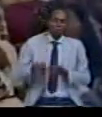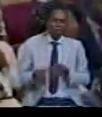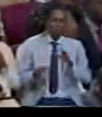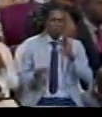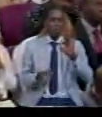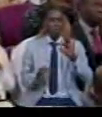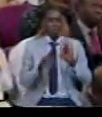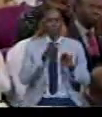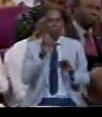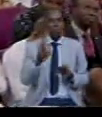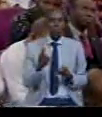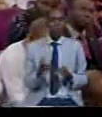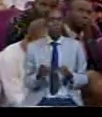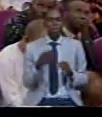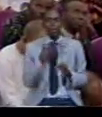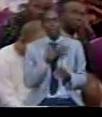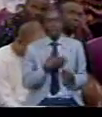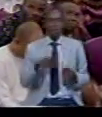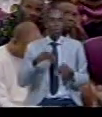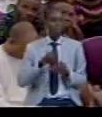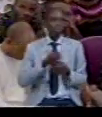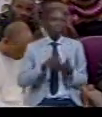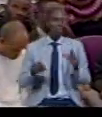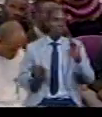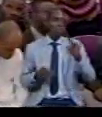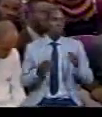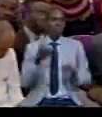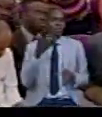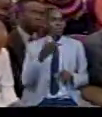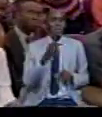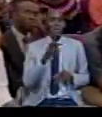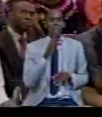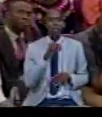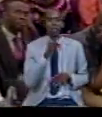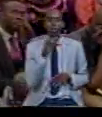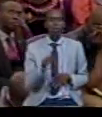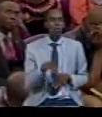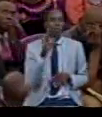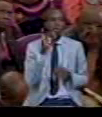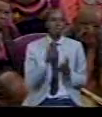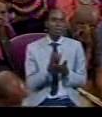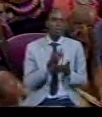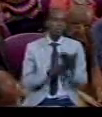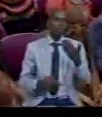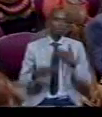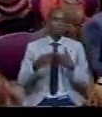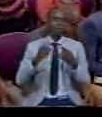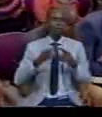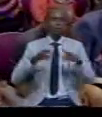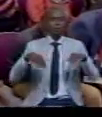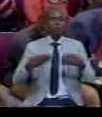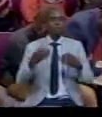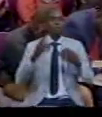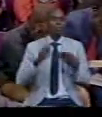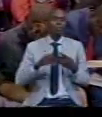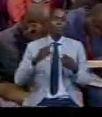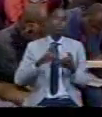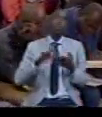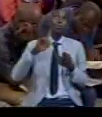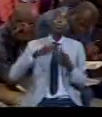18, there are not found that return to give glory to God